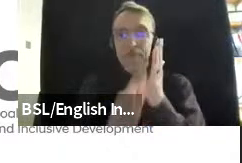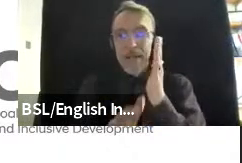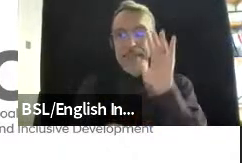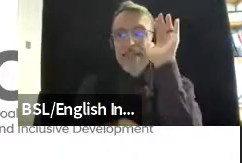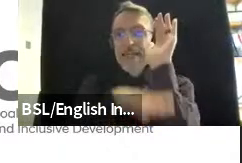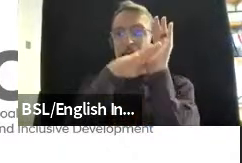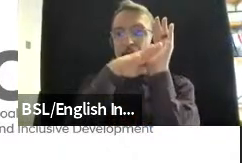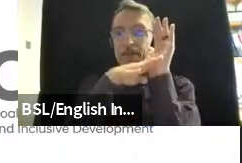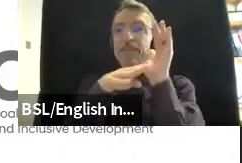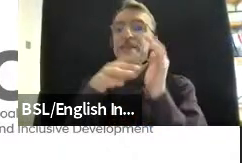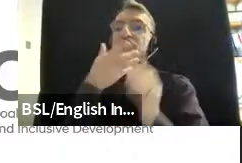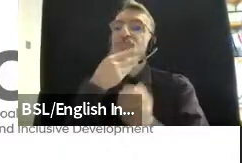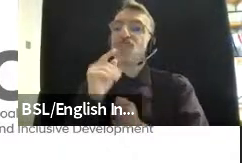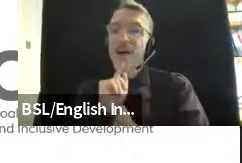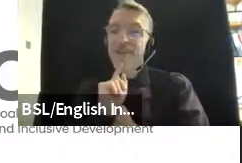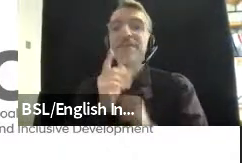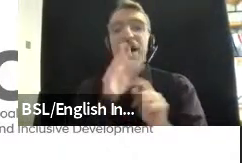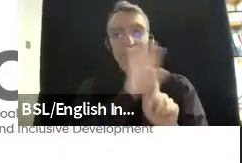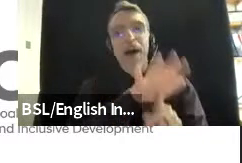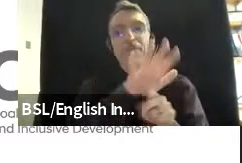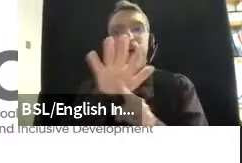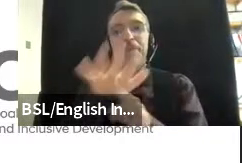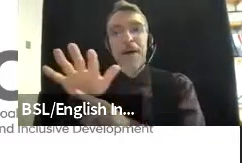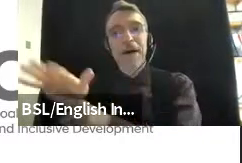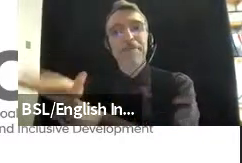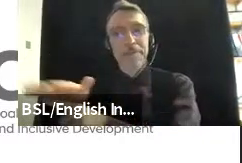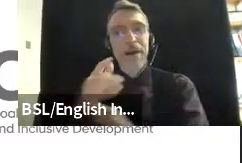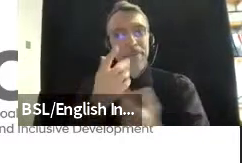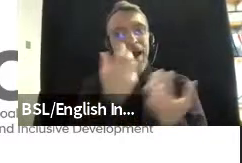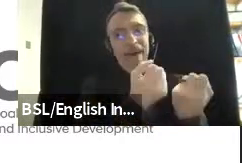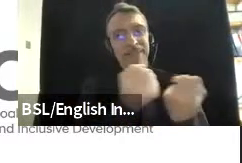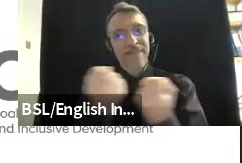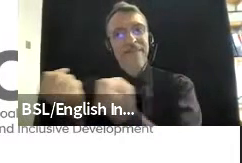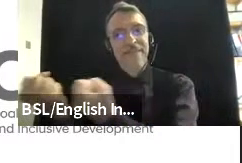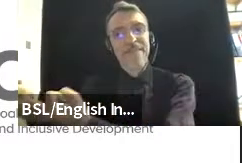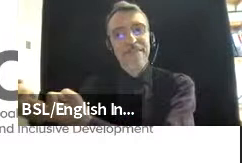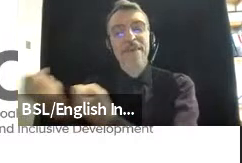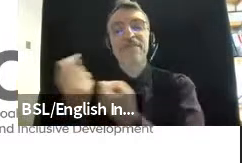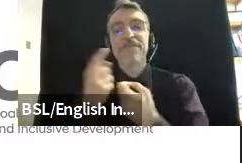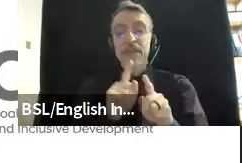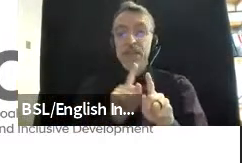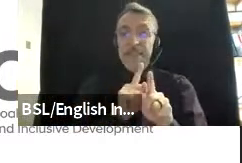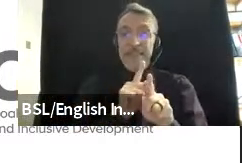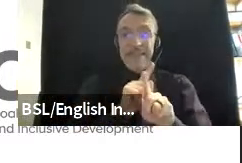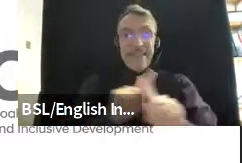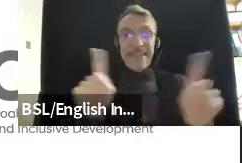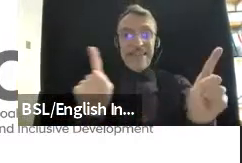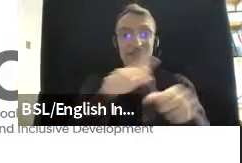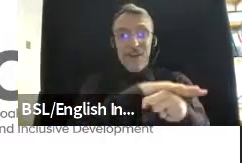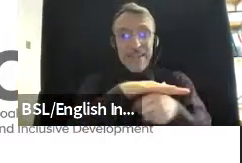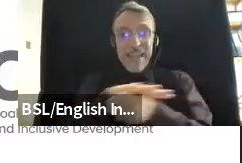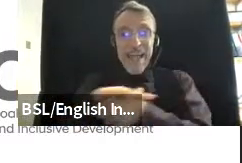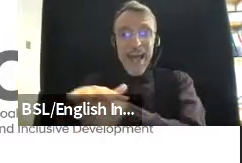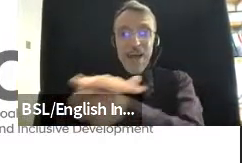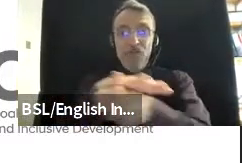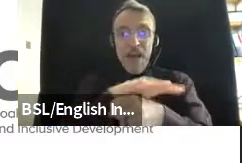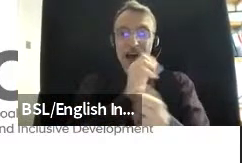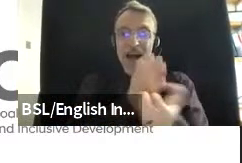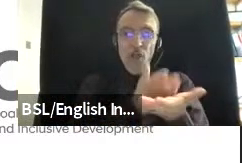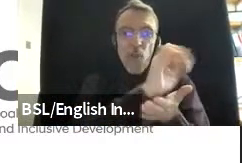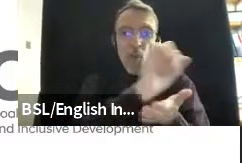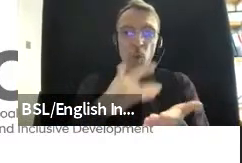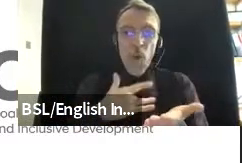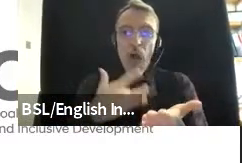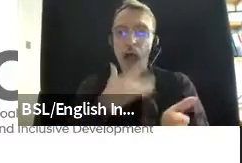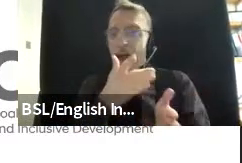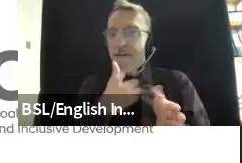and gender, is still very much prevalent. And this played out across a number of different areas of people's lives. So,